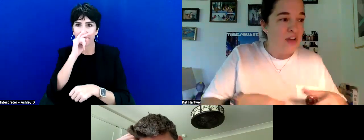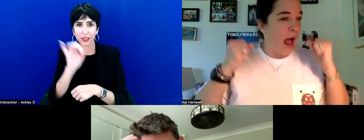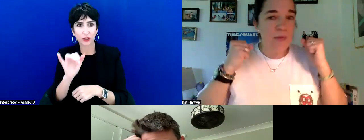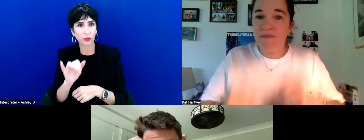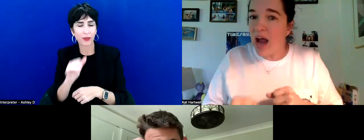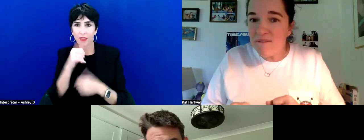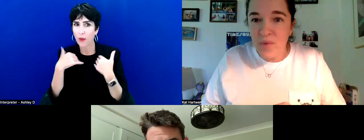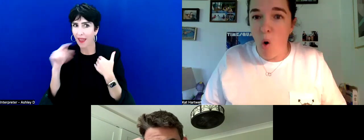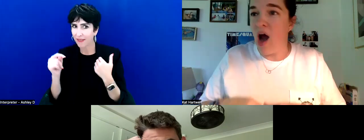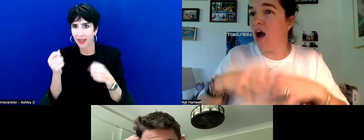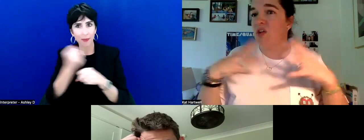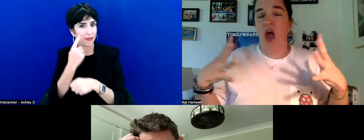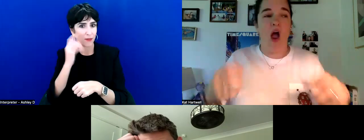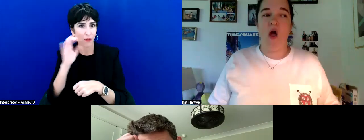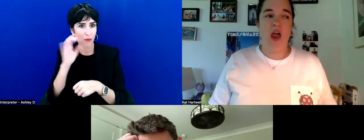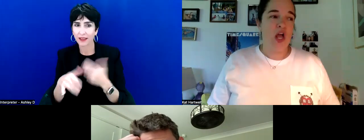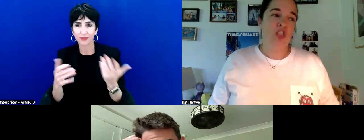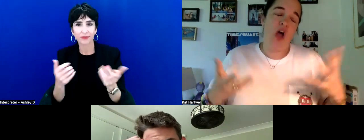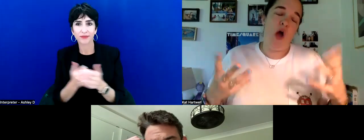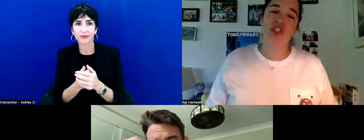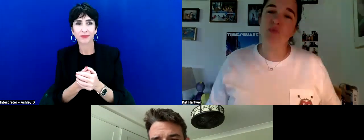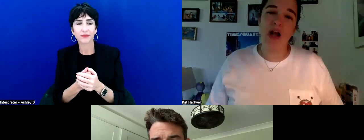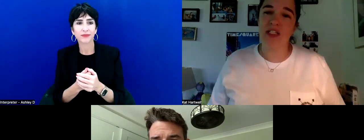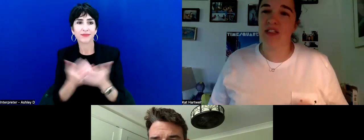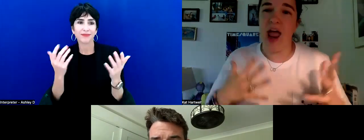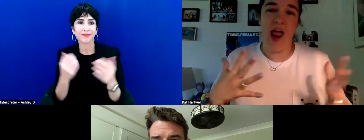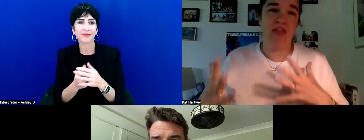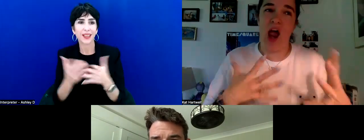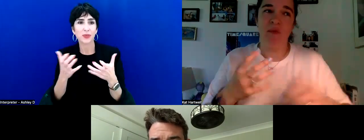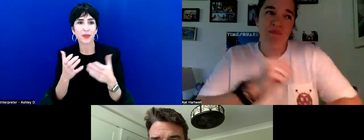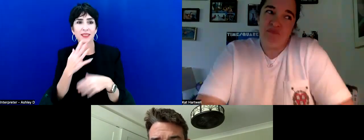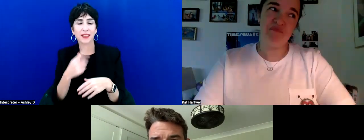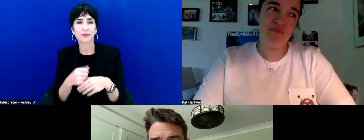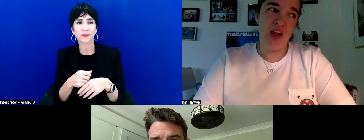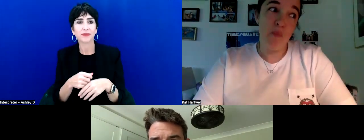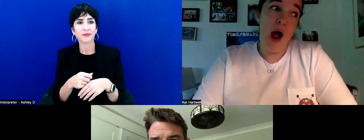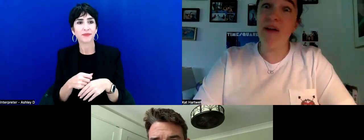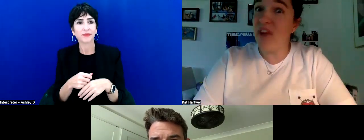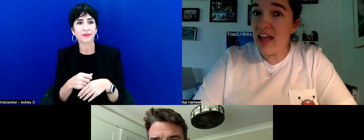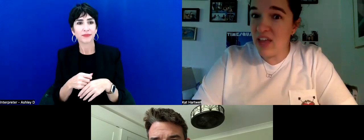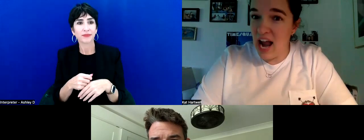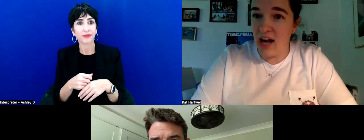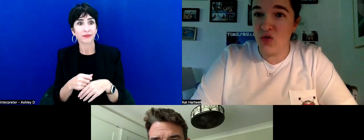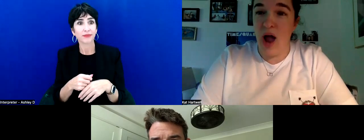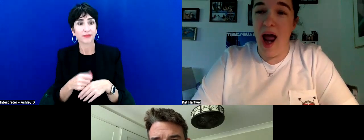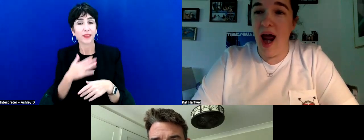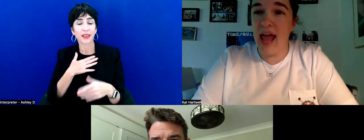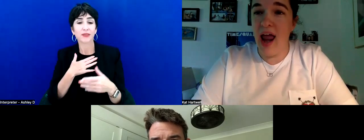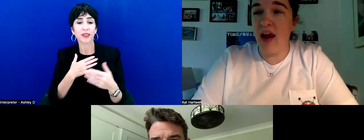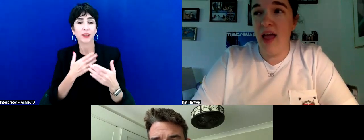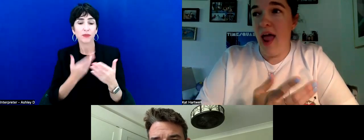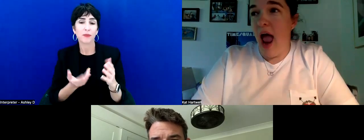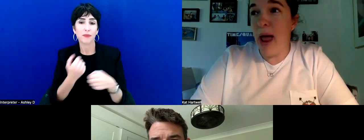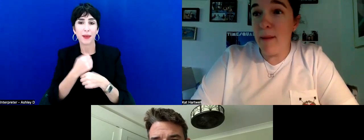don't have it, I'm gonna fight for it, you know. So I just wanted to say that brought my faith again to